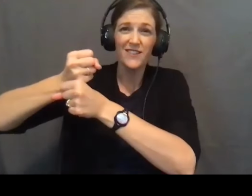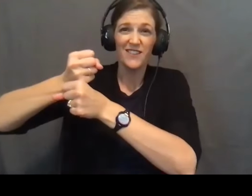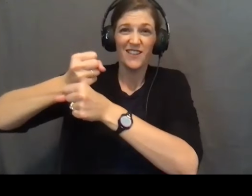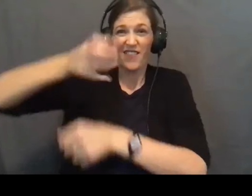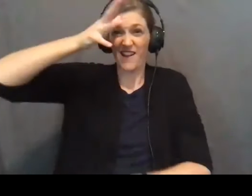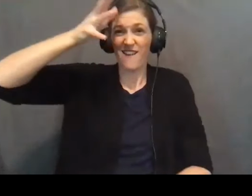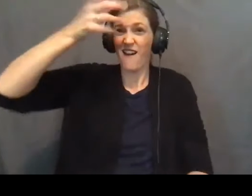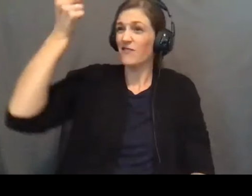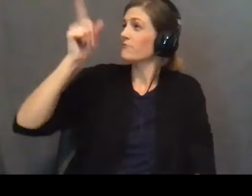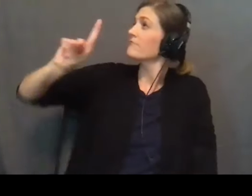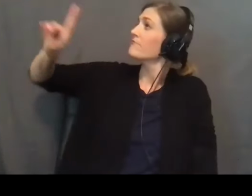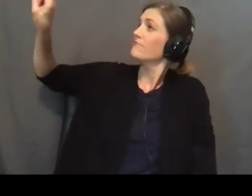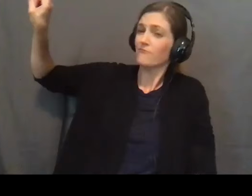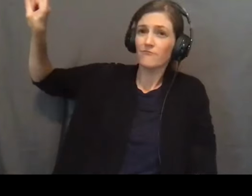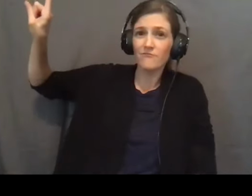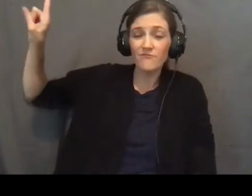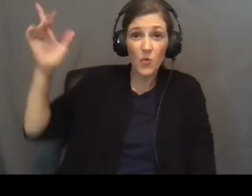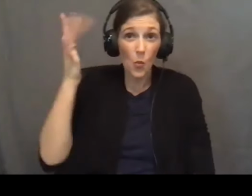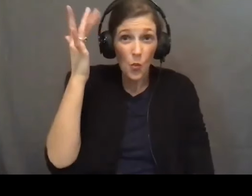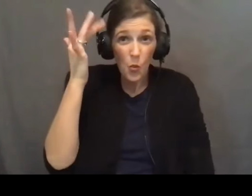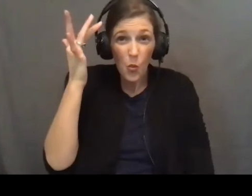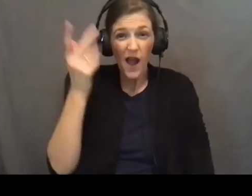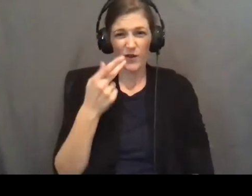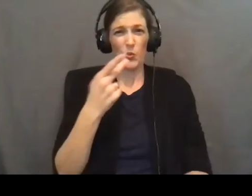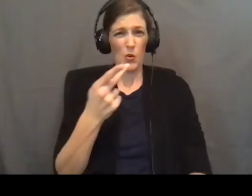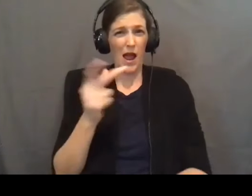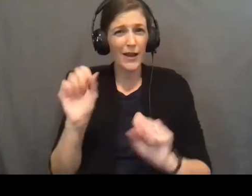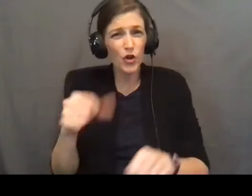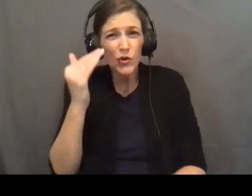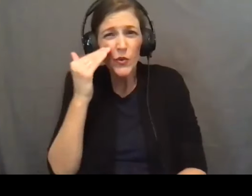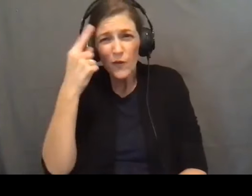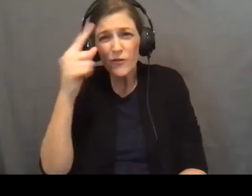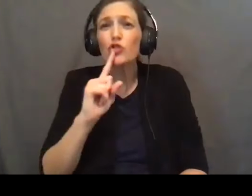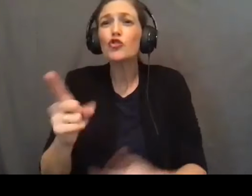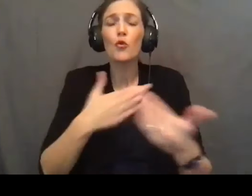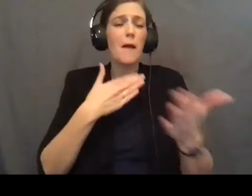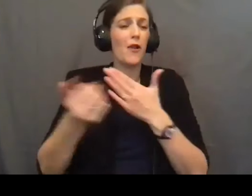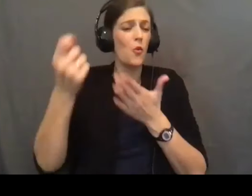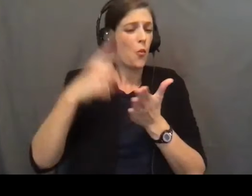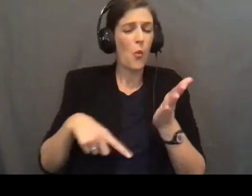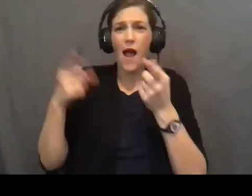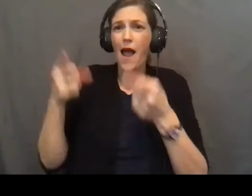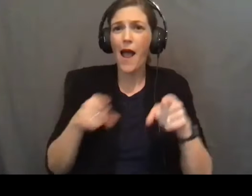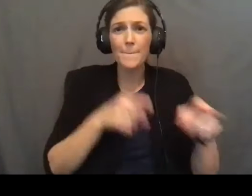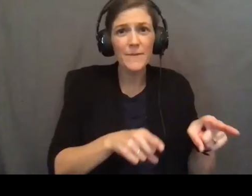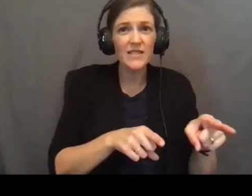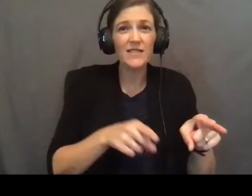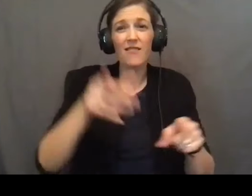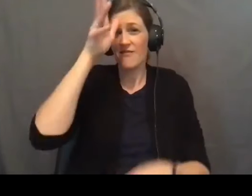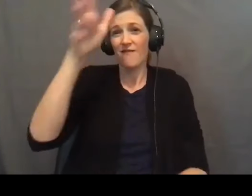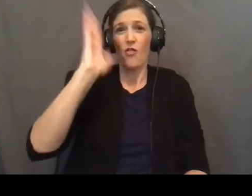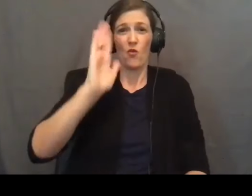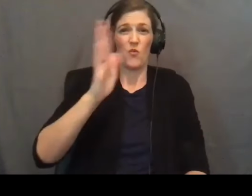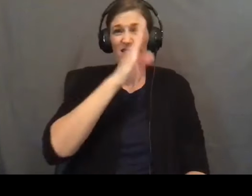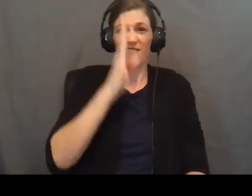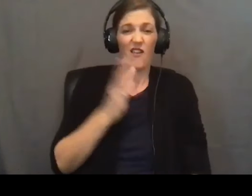moments so that you and I could know for sure, no matter what comes our way, the father will never